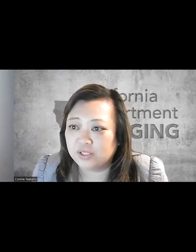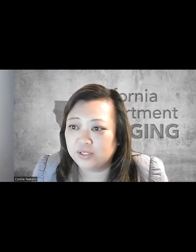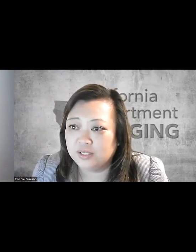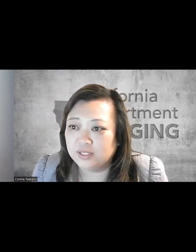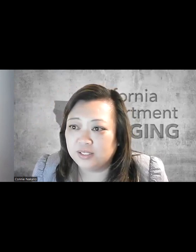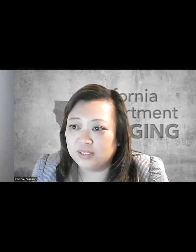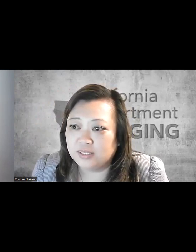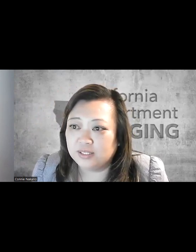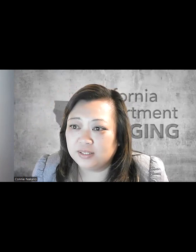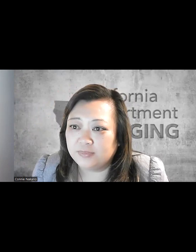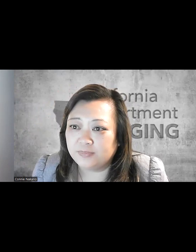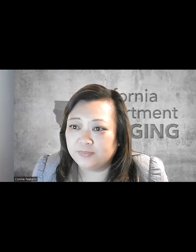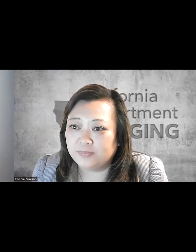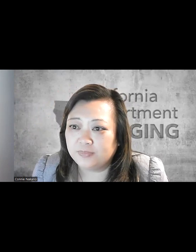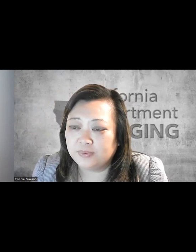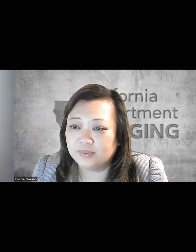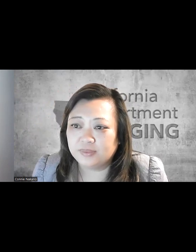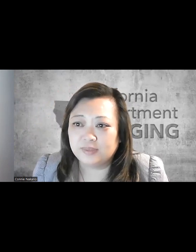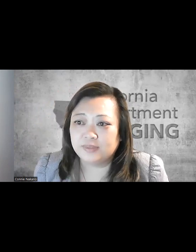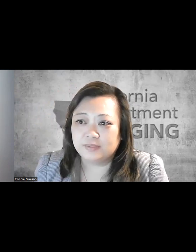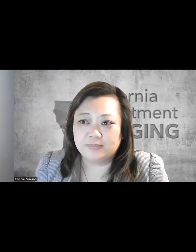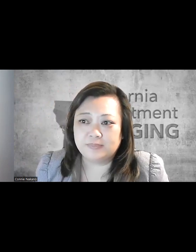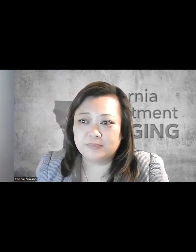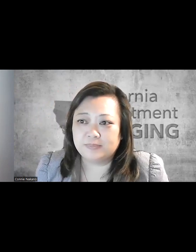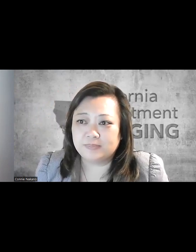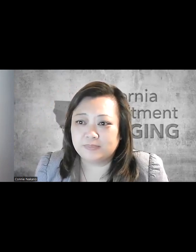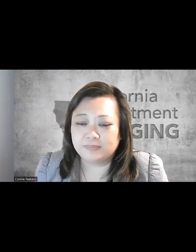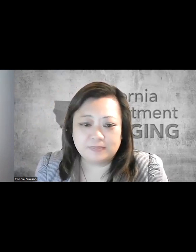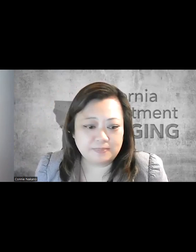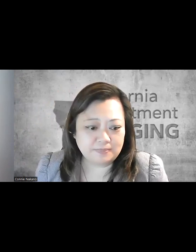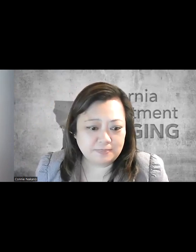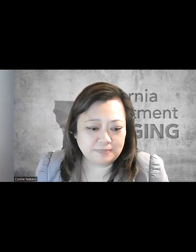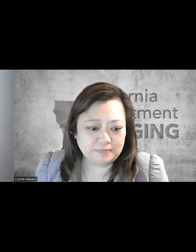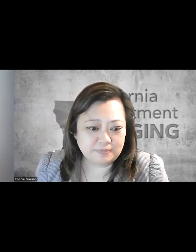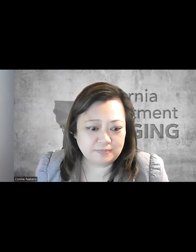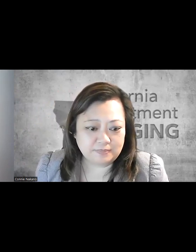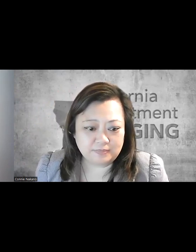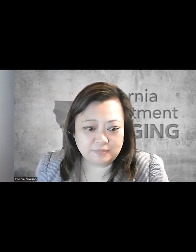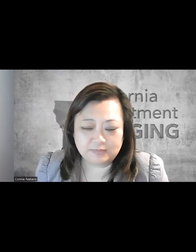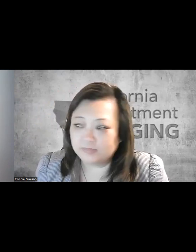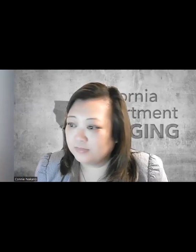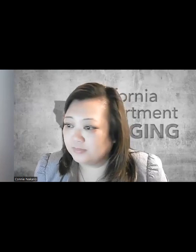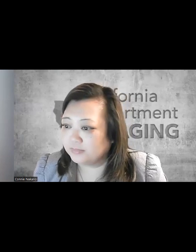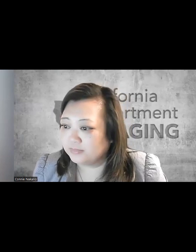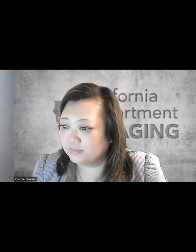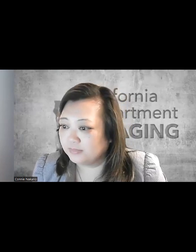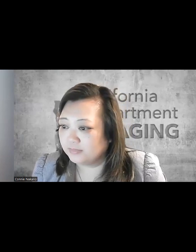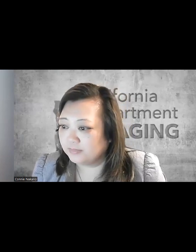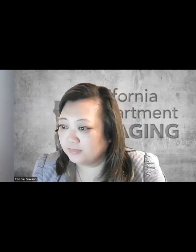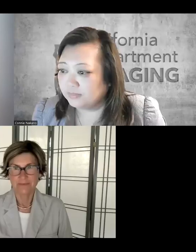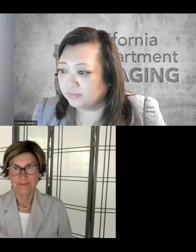your question. Yeah, my question was, this is very good and very comprehensive and quite